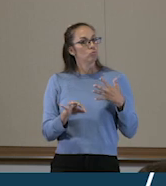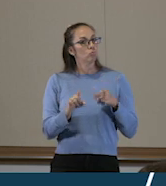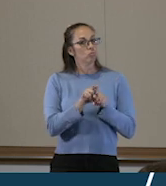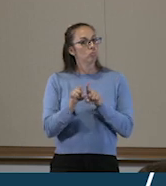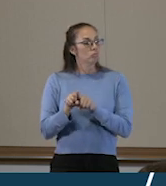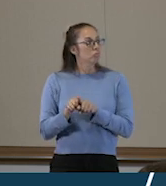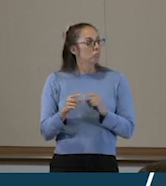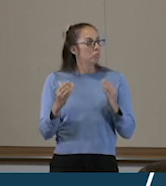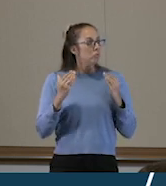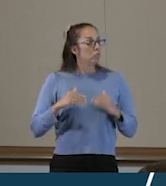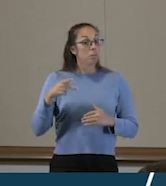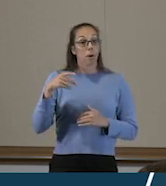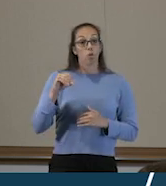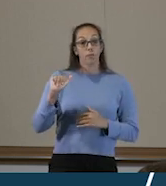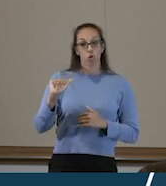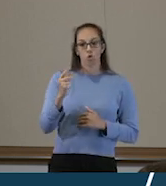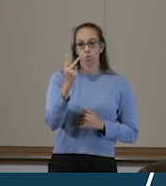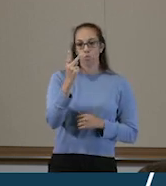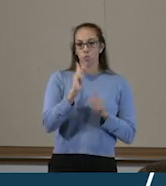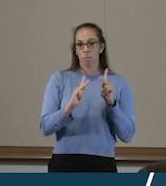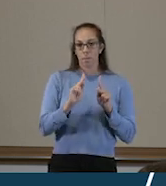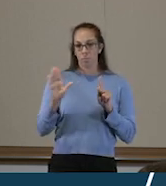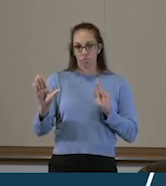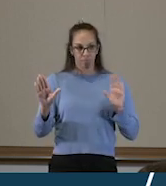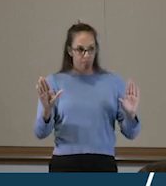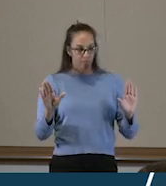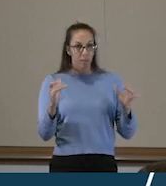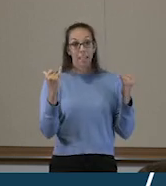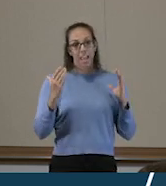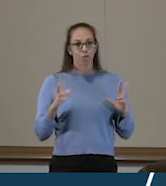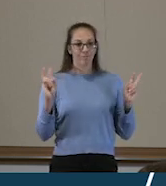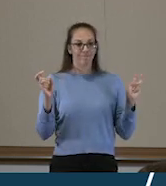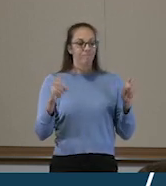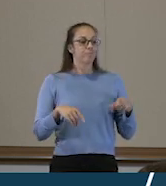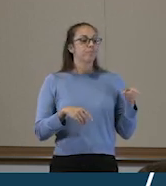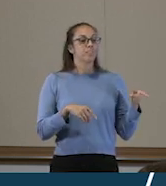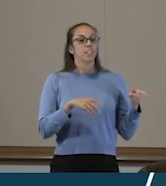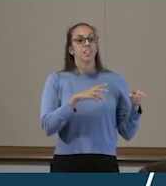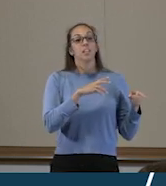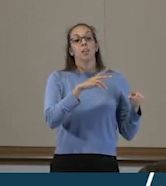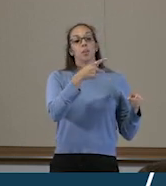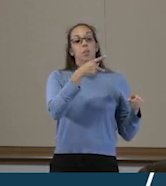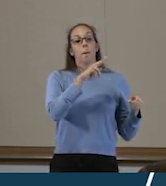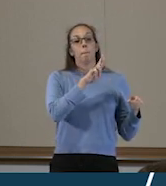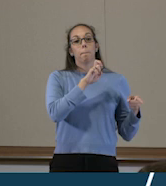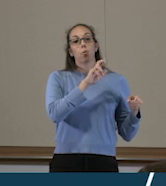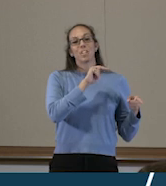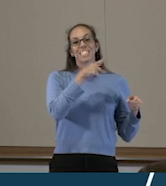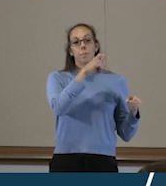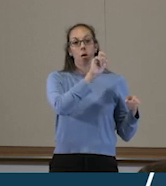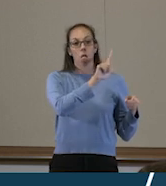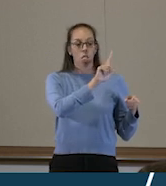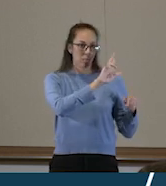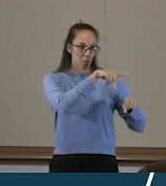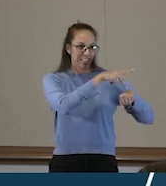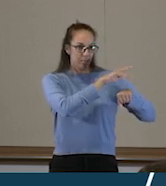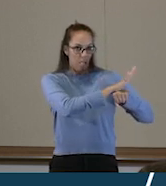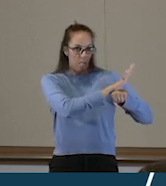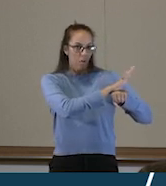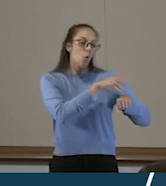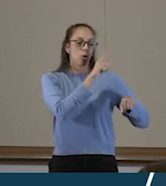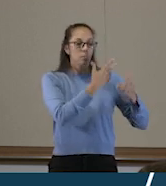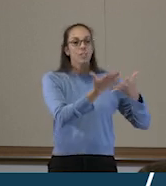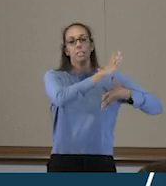So the power of attorney, there's 2 players. We have the principal. The principal is the individual under the power of attorney or the individual